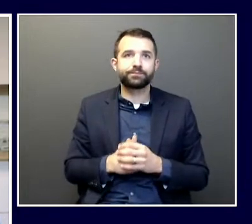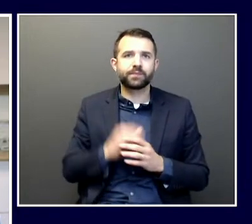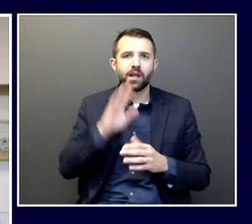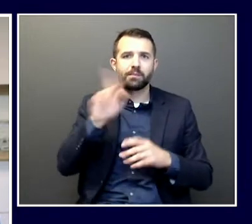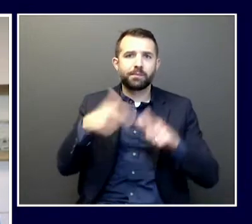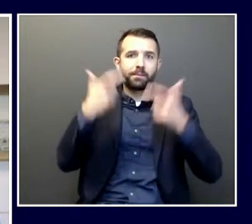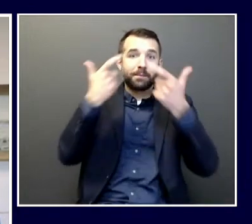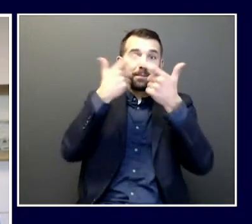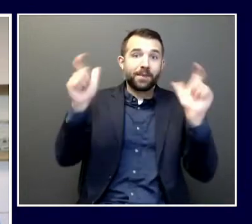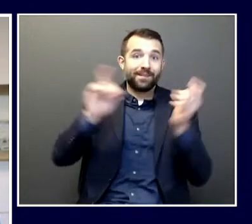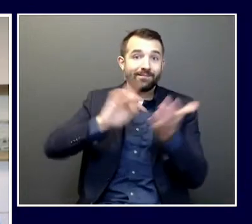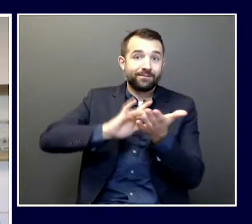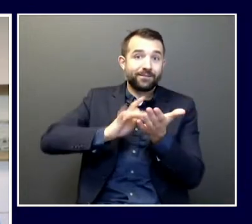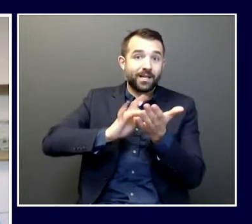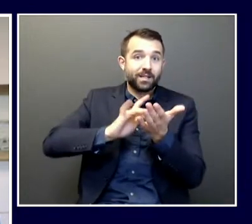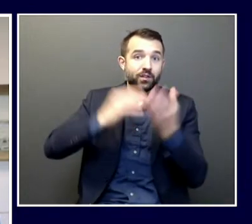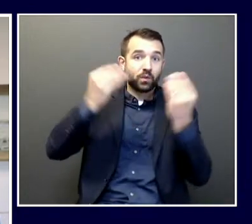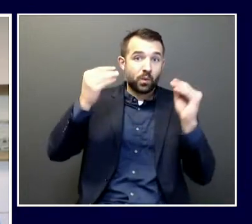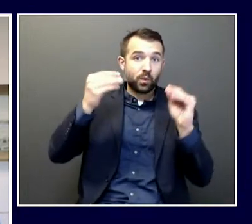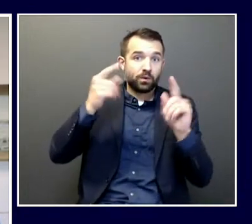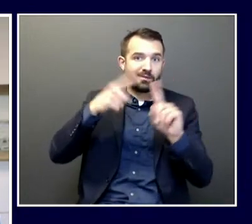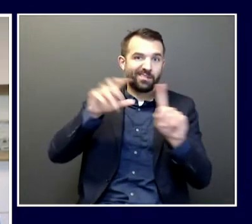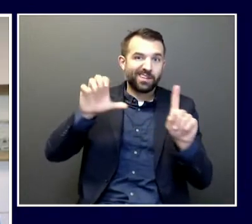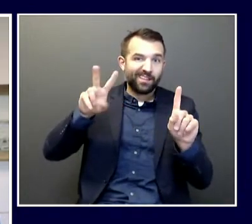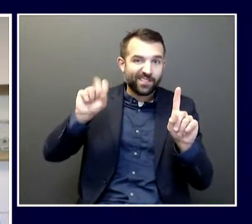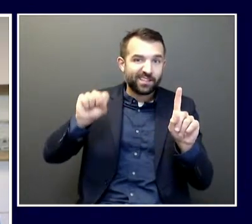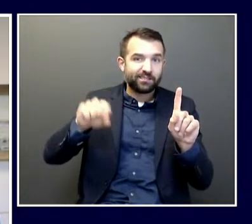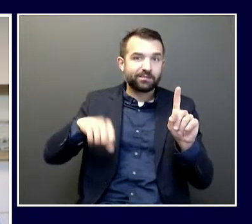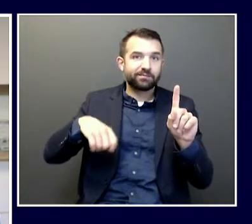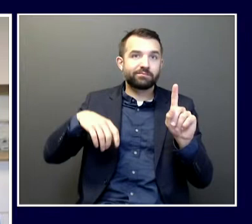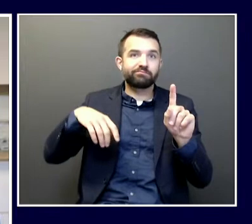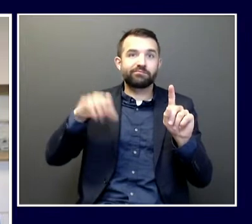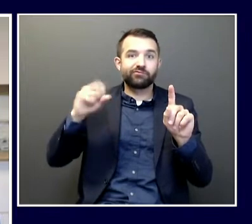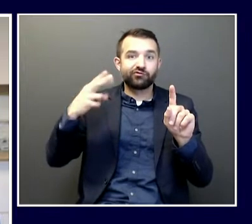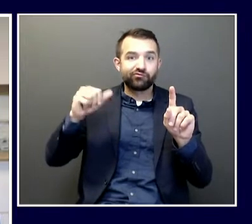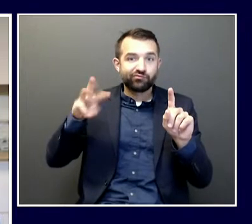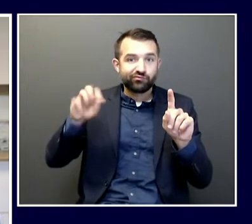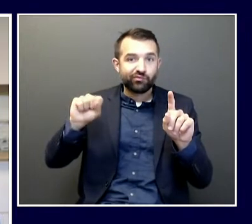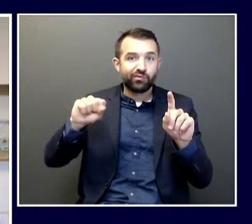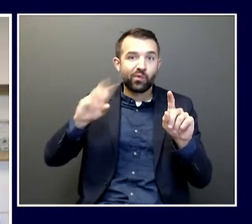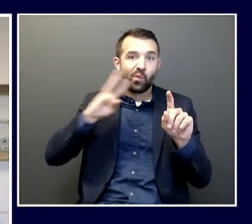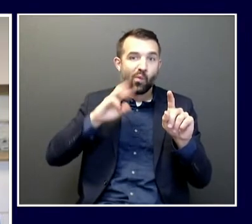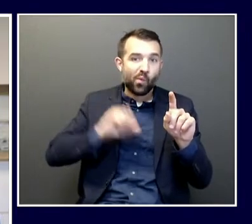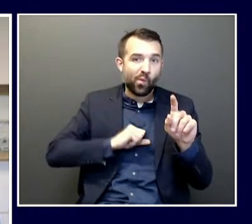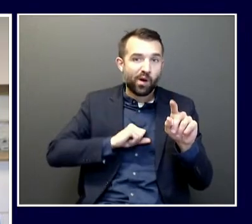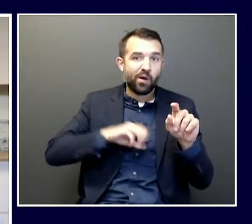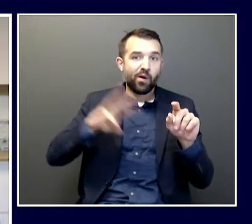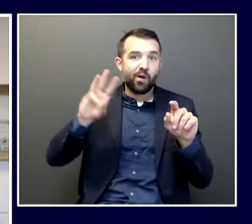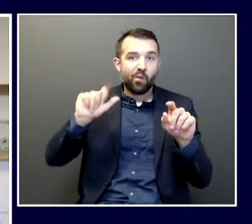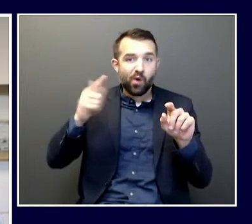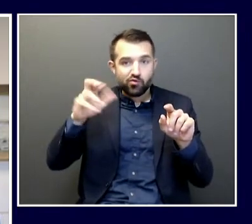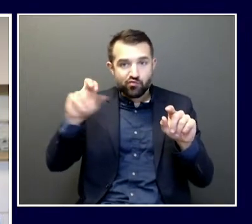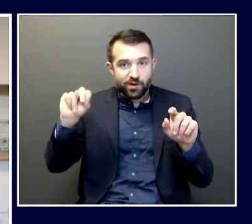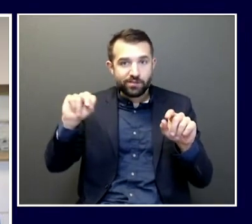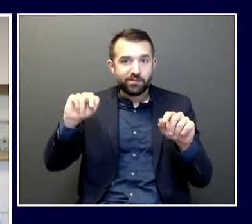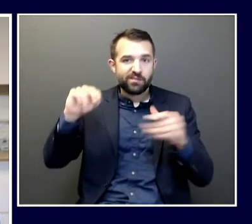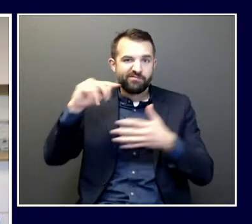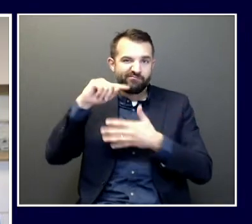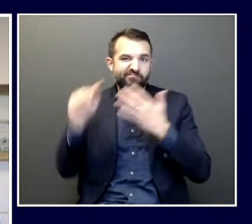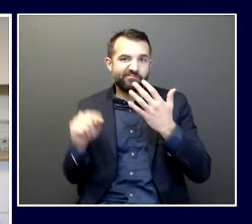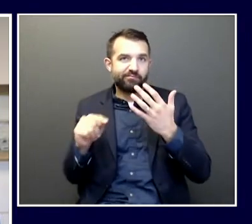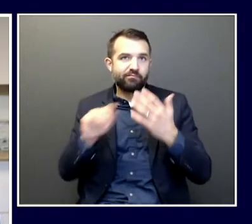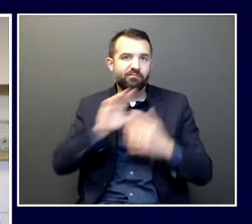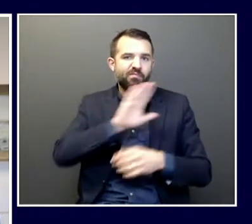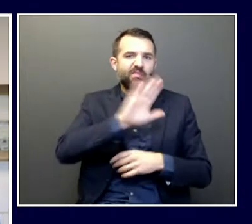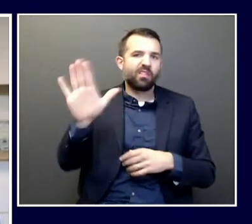and Shah's, things like that. And I apologize if you've talked about this before, but are there specific needs that they have that for